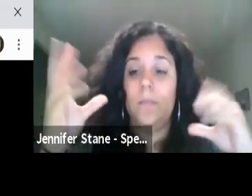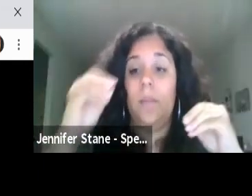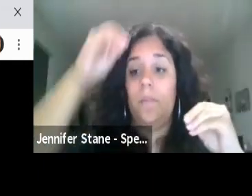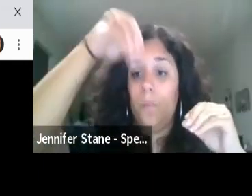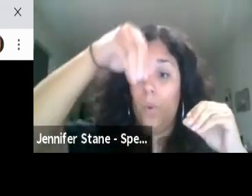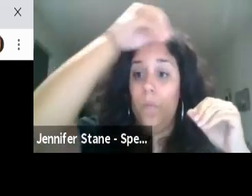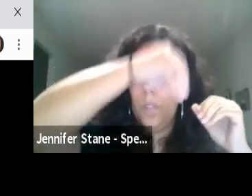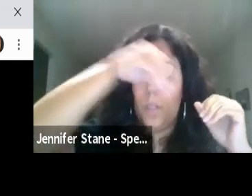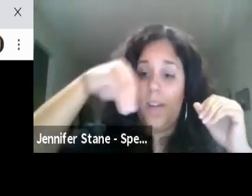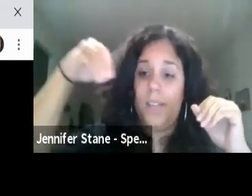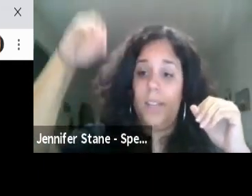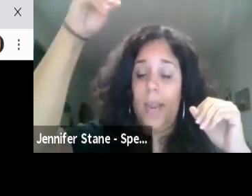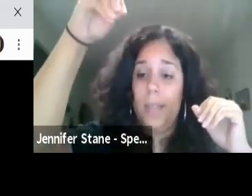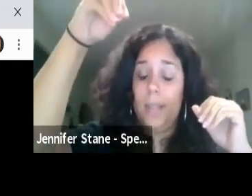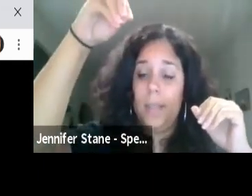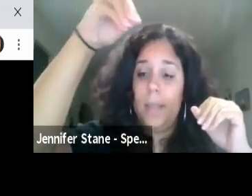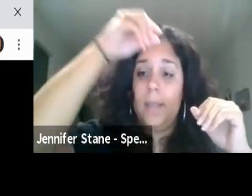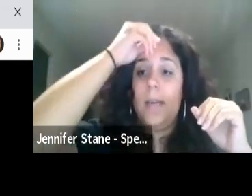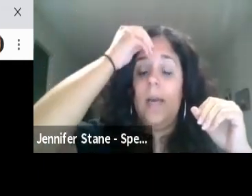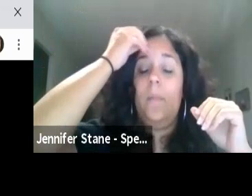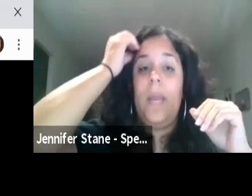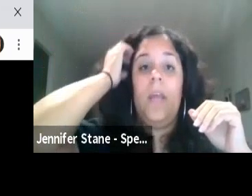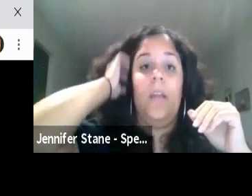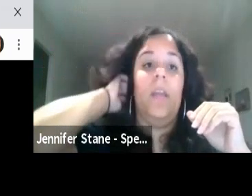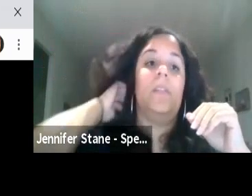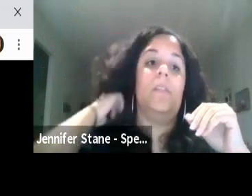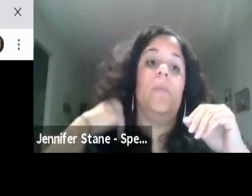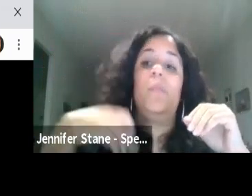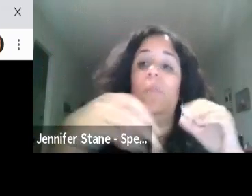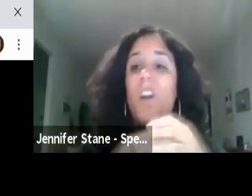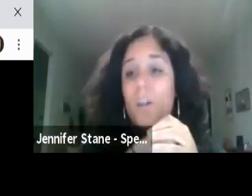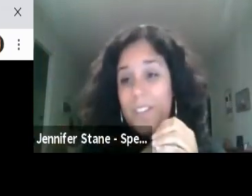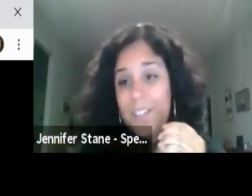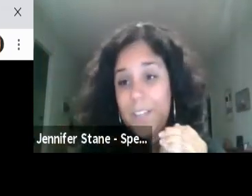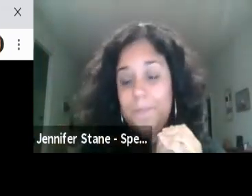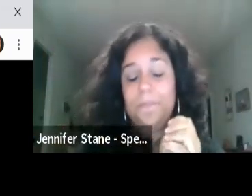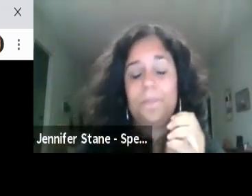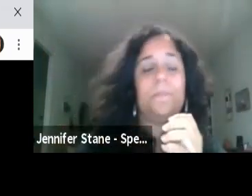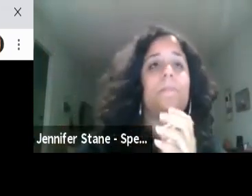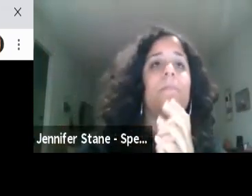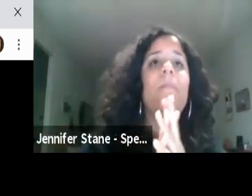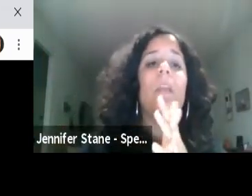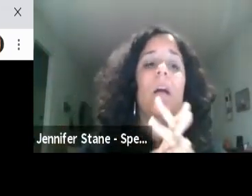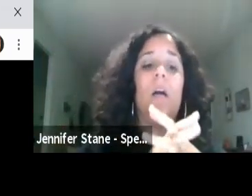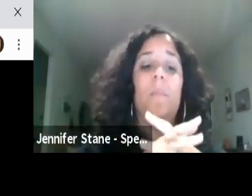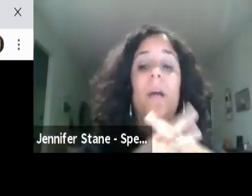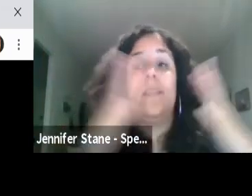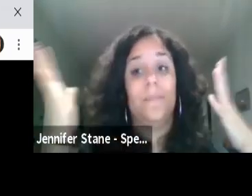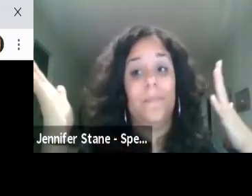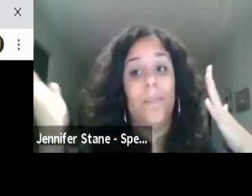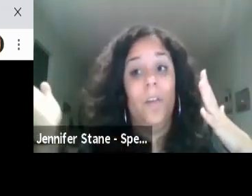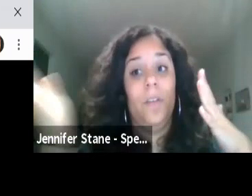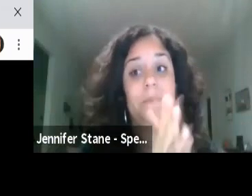clinic. It moves across the state, and it was supposed to be in Conway this year,